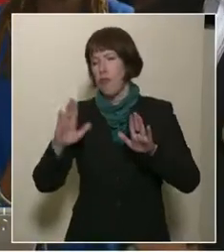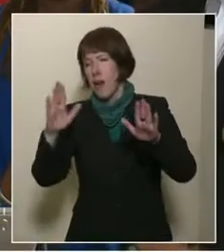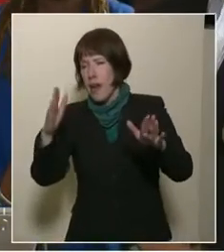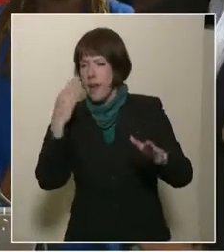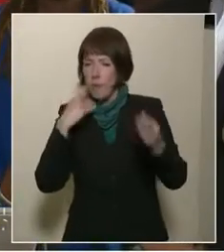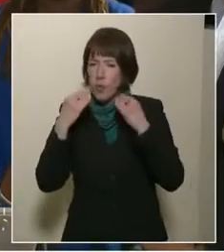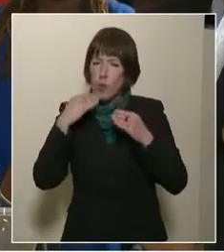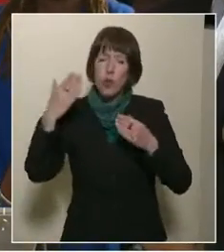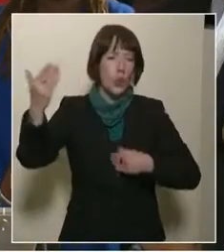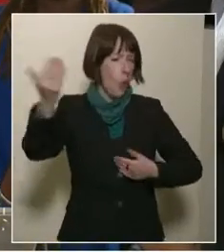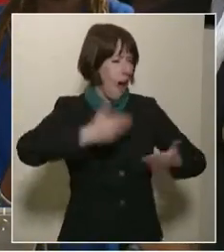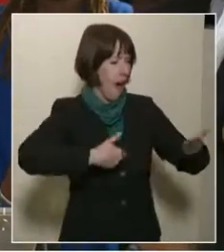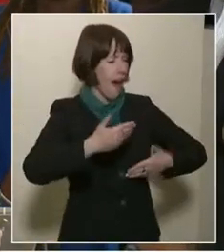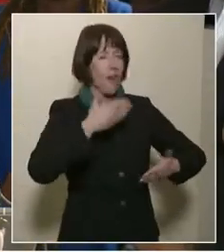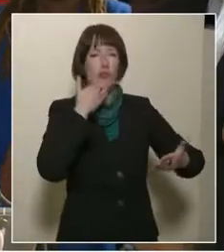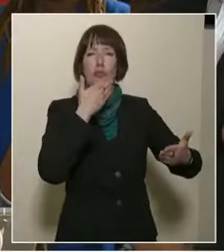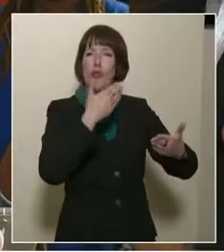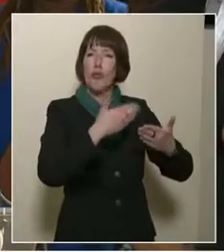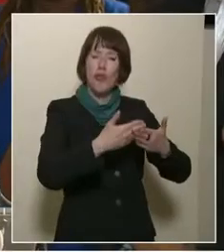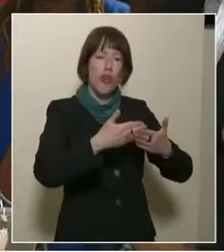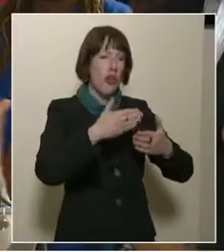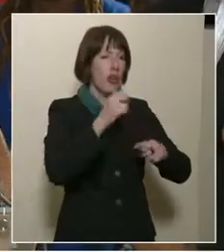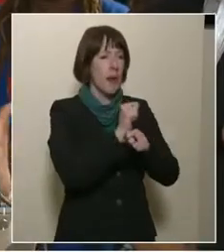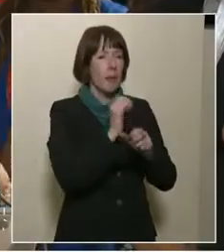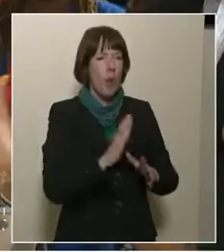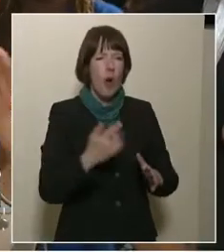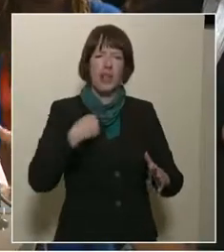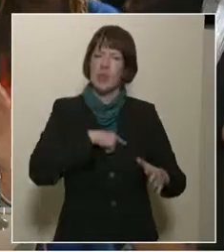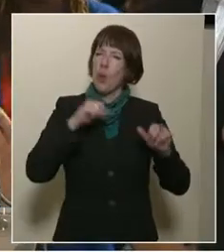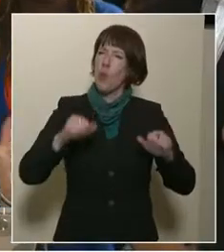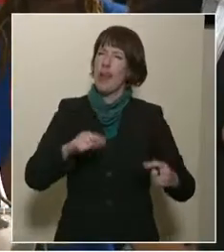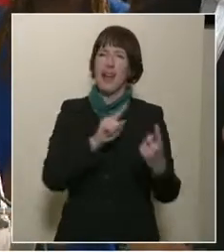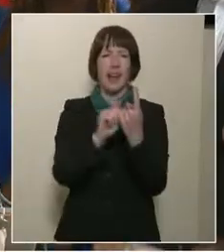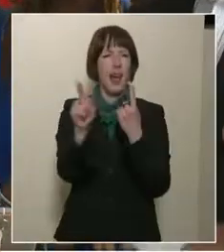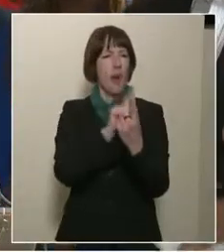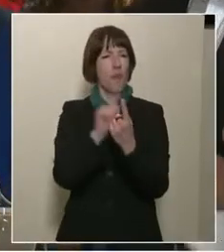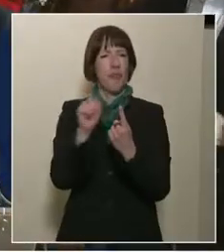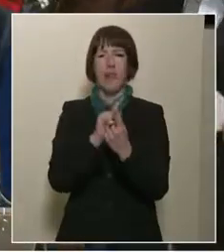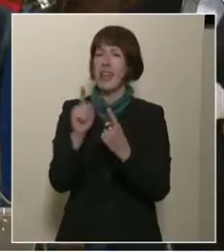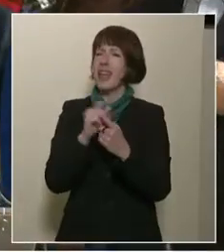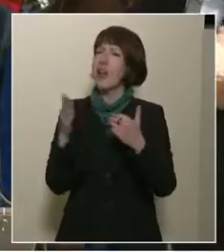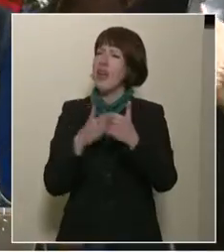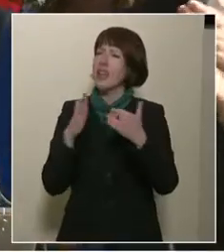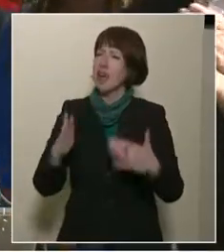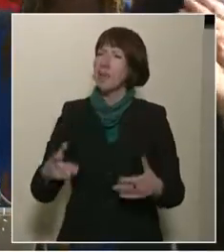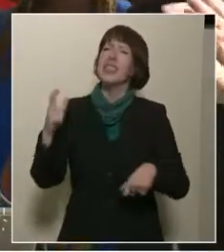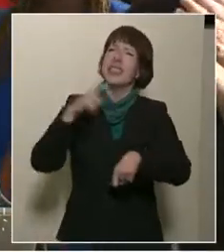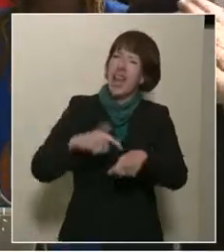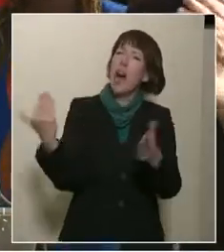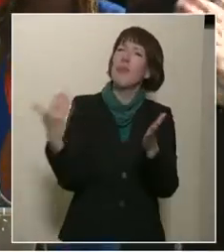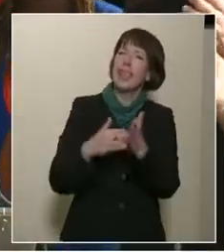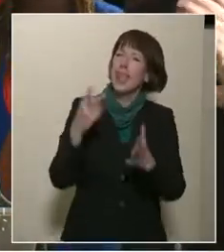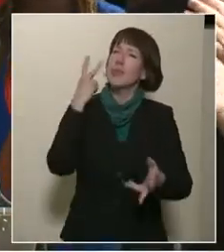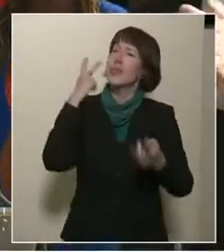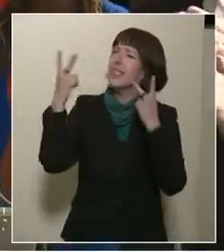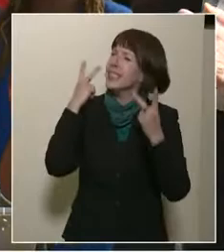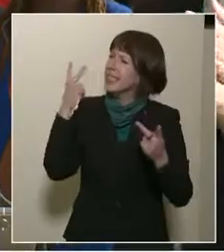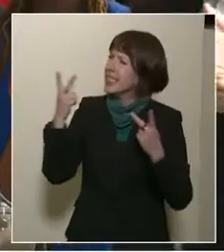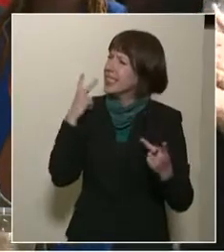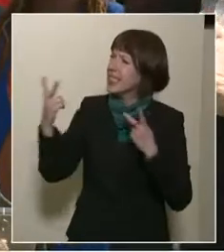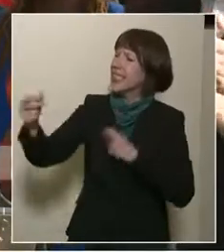great employees, and we can meet our neighbors. It's time to meet and greet our neighbors again, isn't it? It's great to see